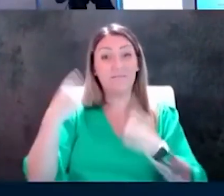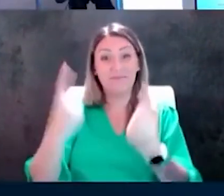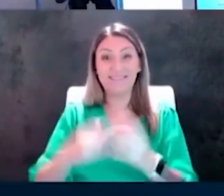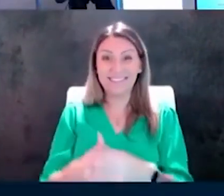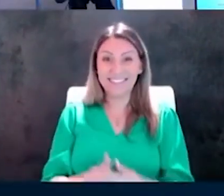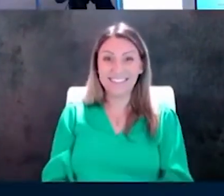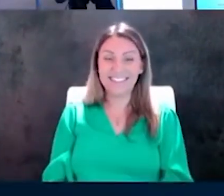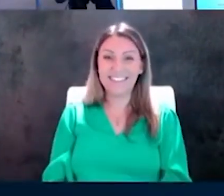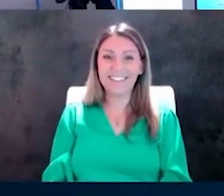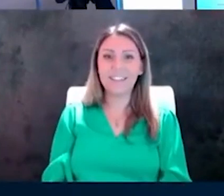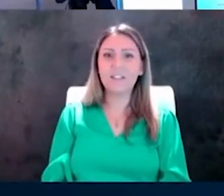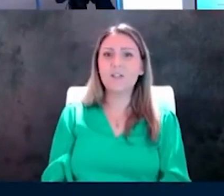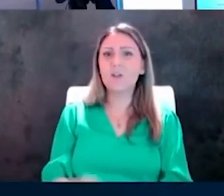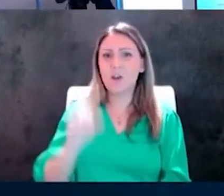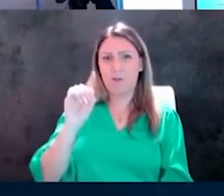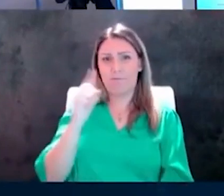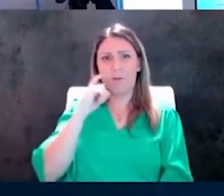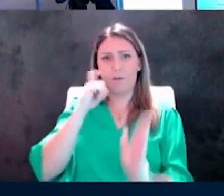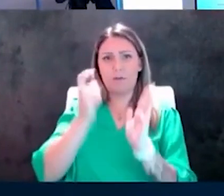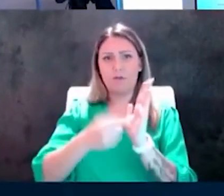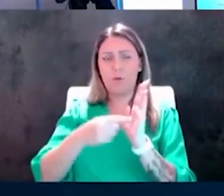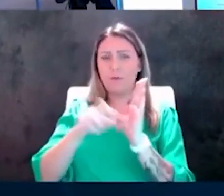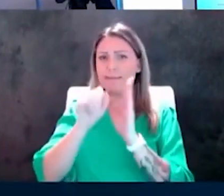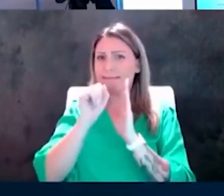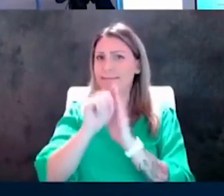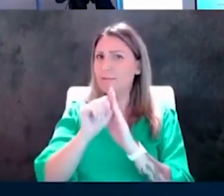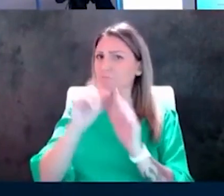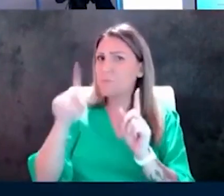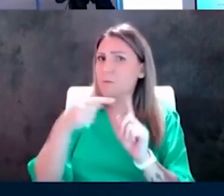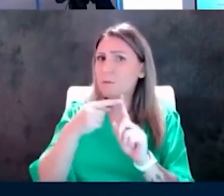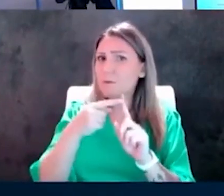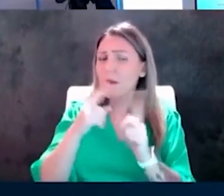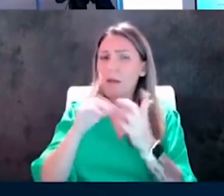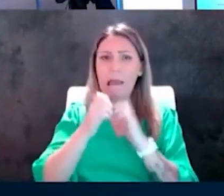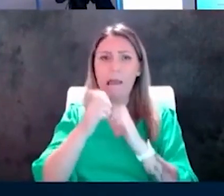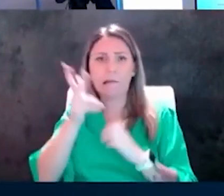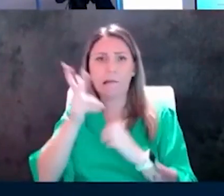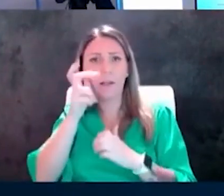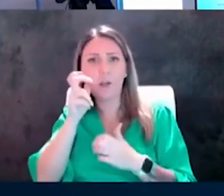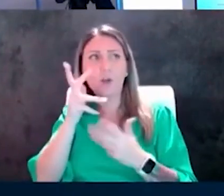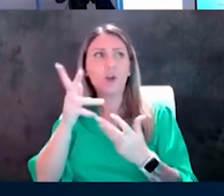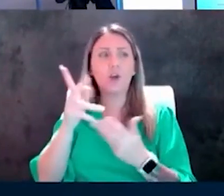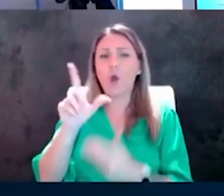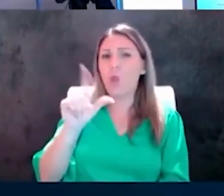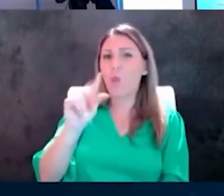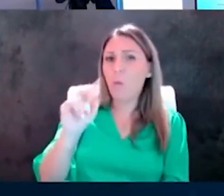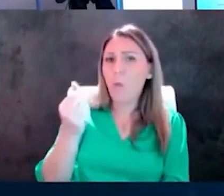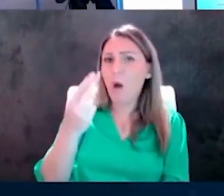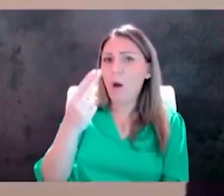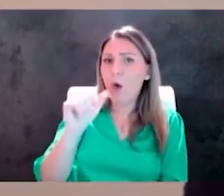did you first notice these symptoms, and how did you hear about the whole long haul syndrome?